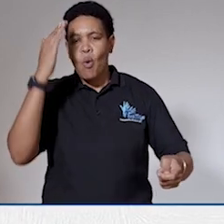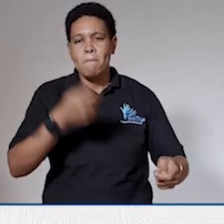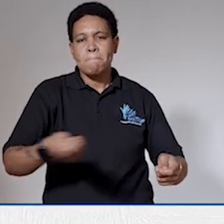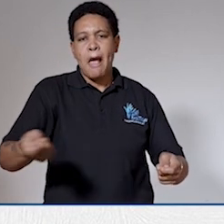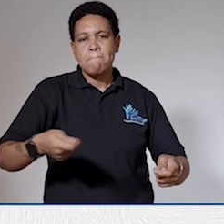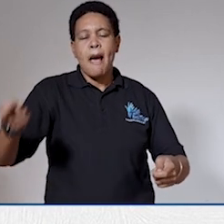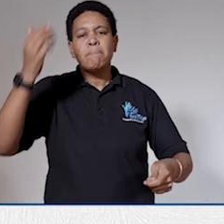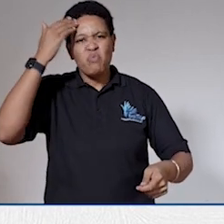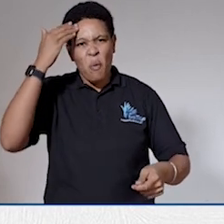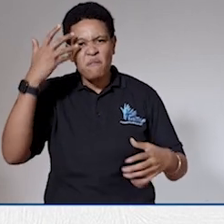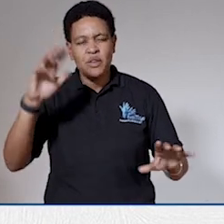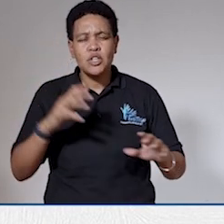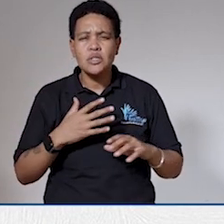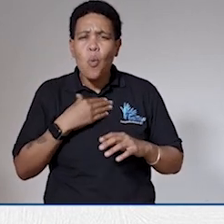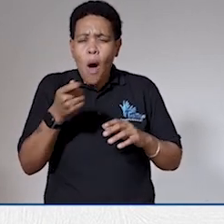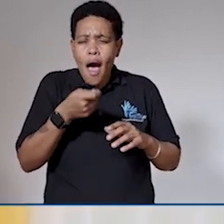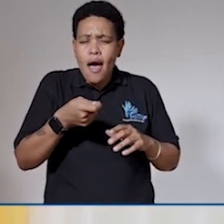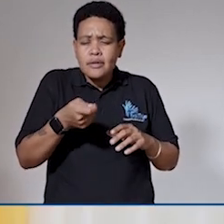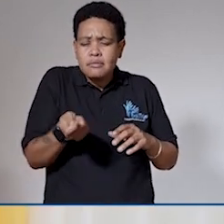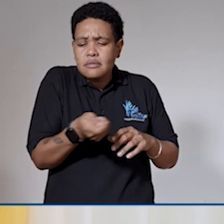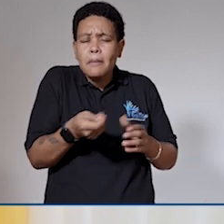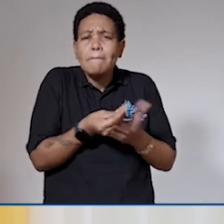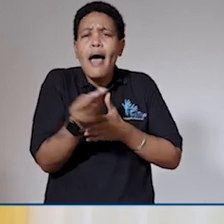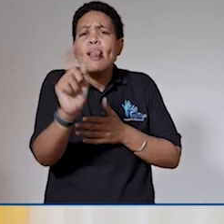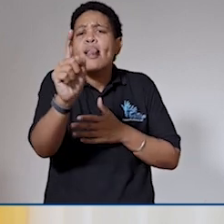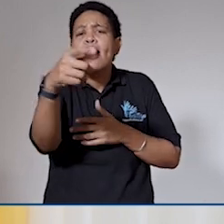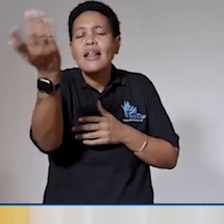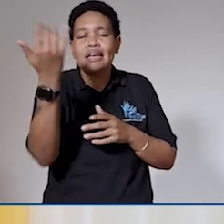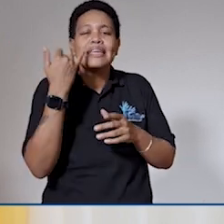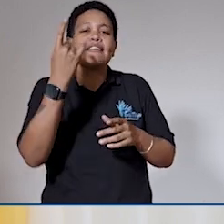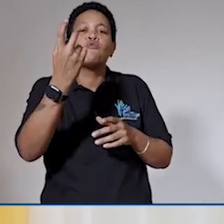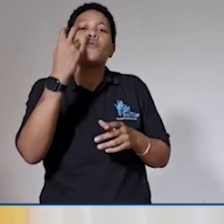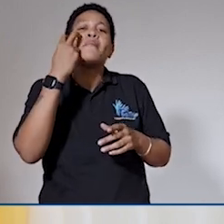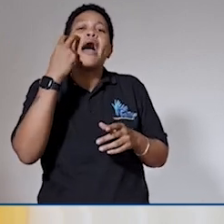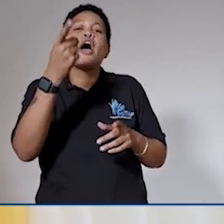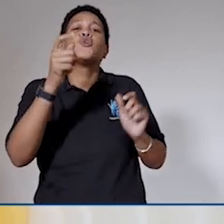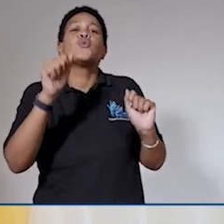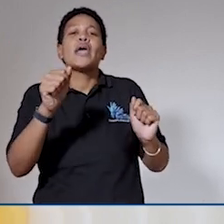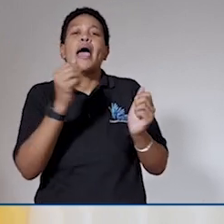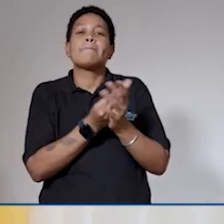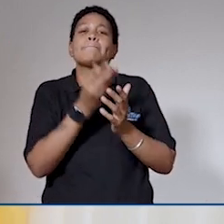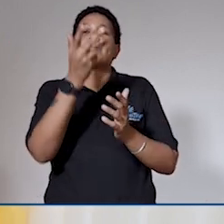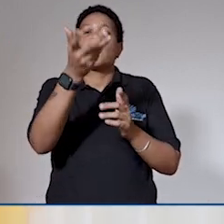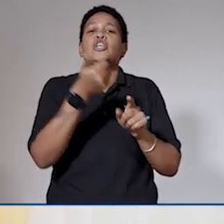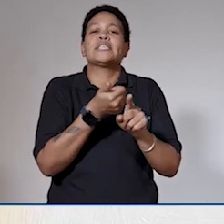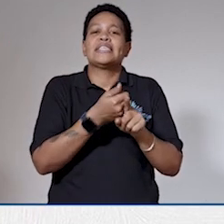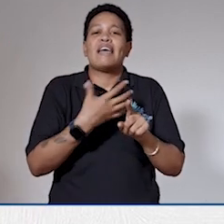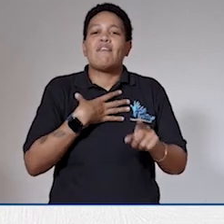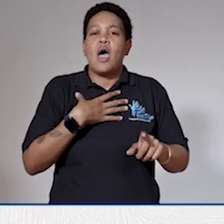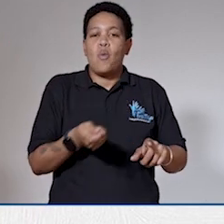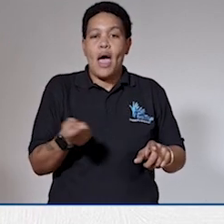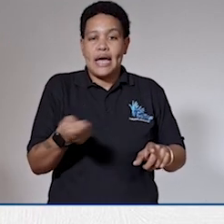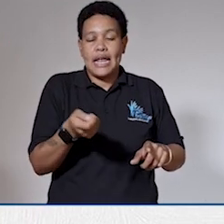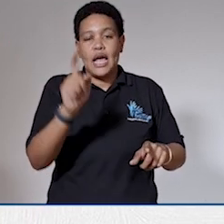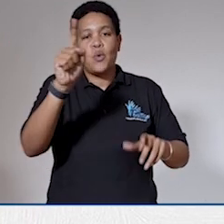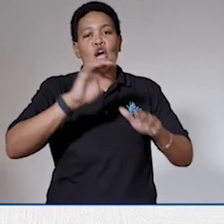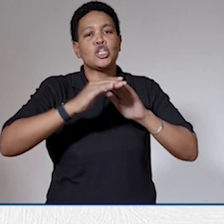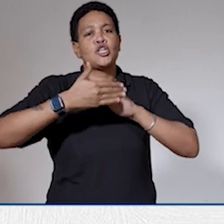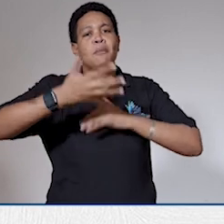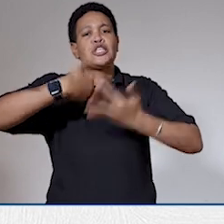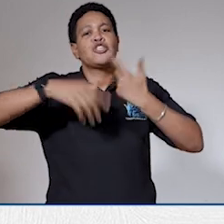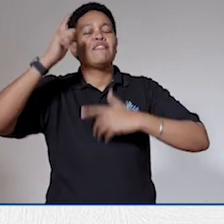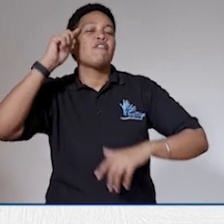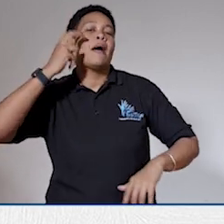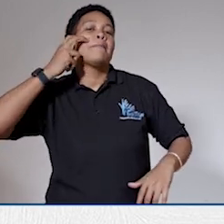white canes be accessed? If you're blind, you can purchase a white cane at the Jamaica Society for the Blind